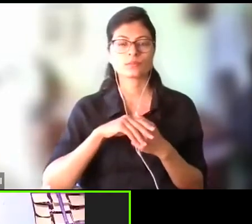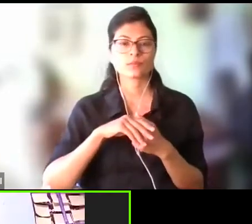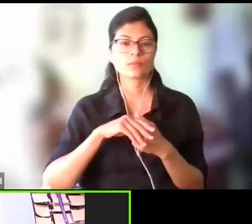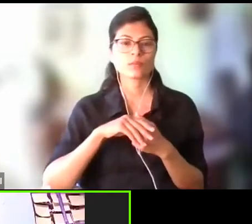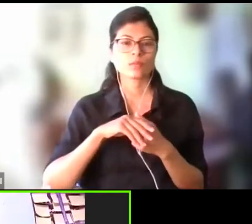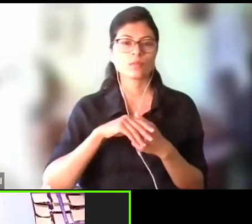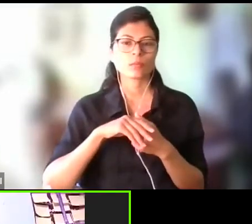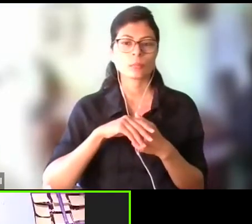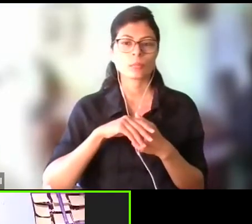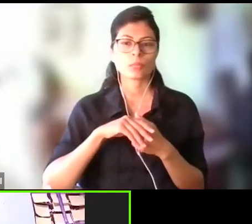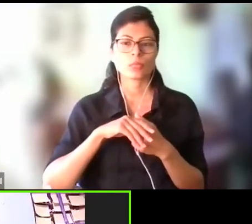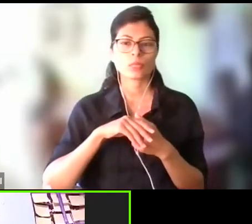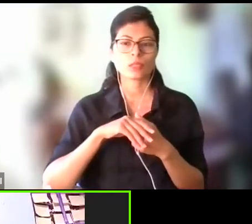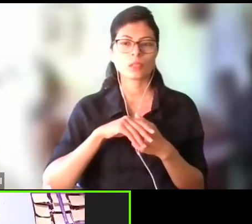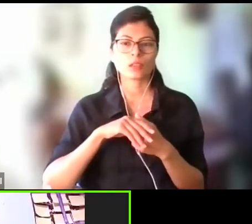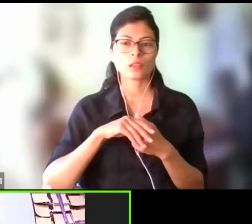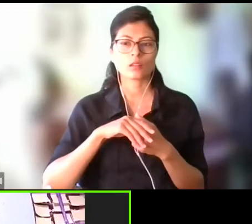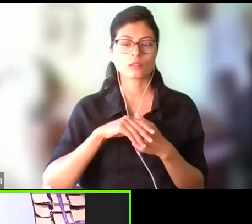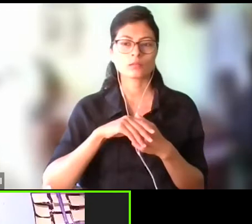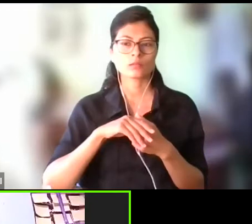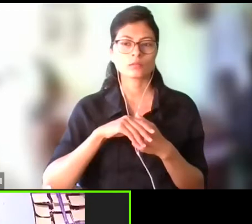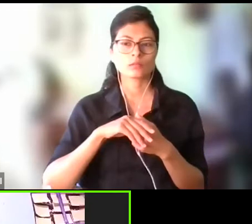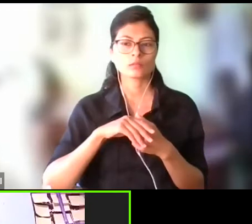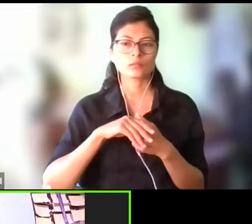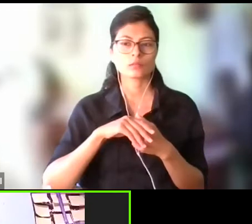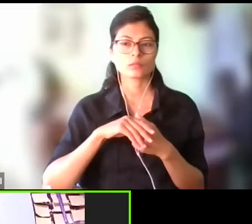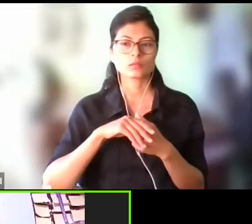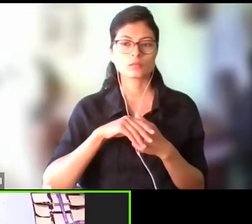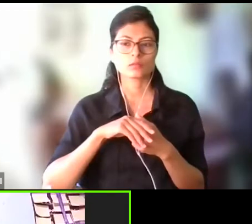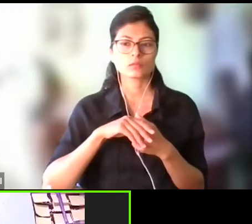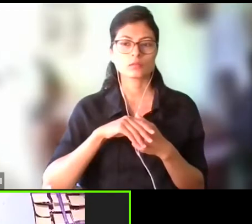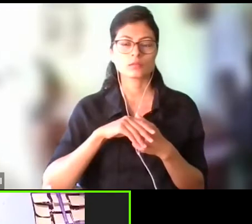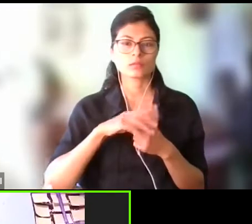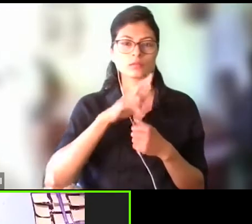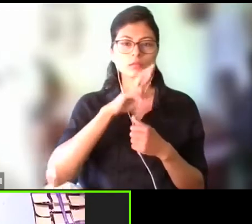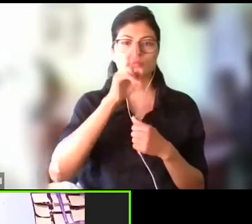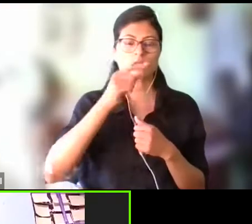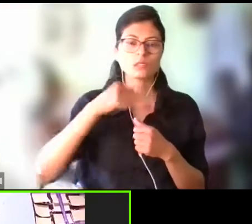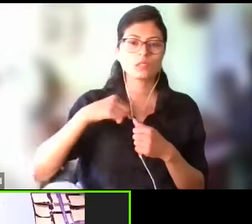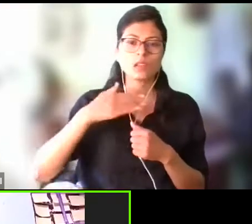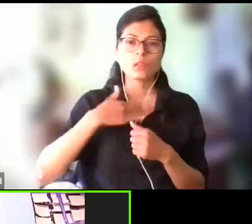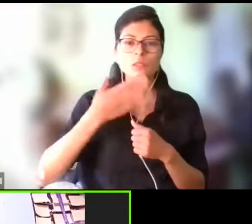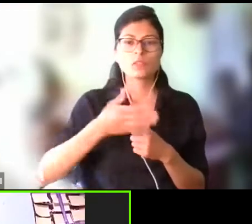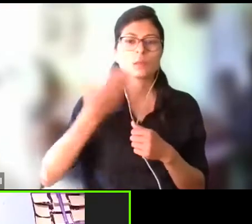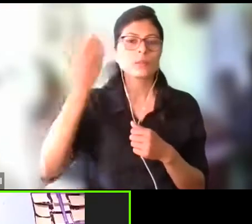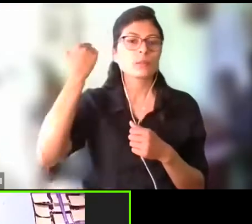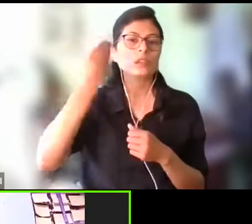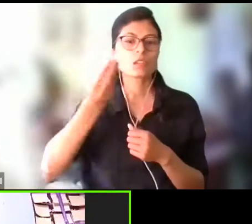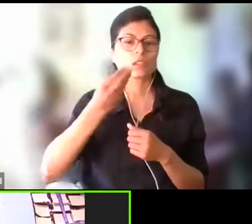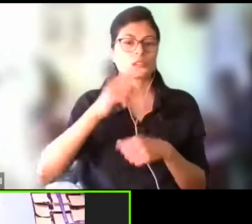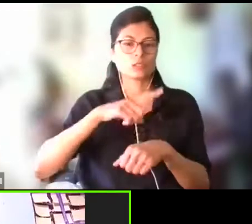very has experienced some very tragic events. This community